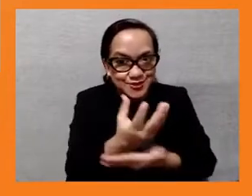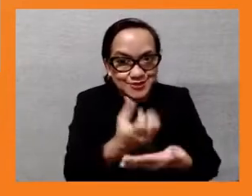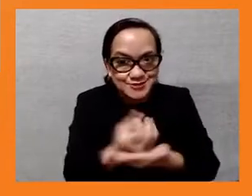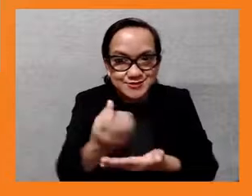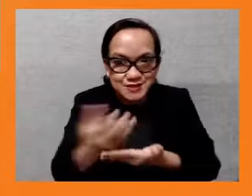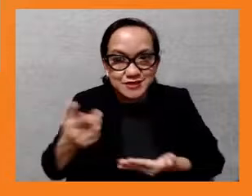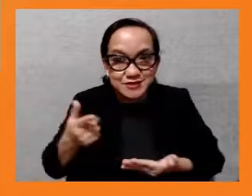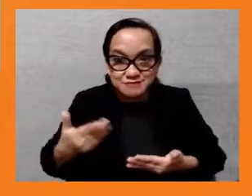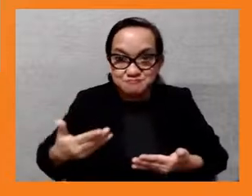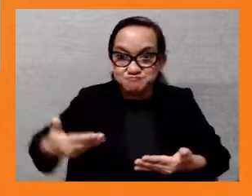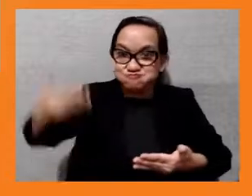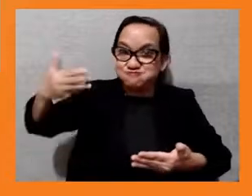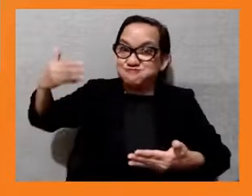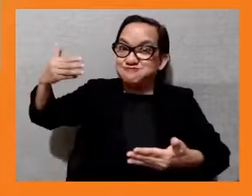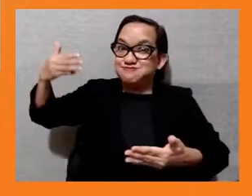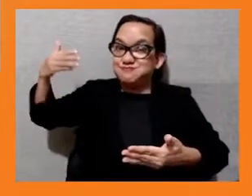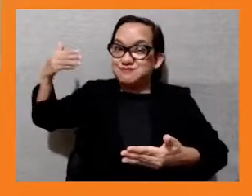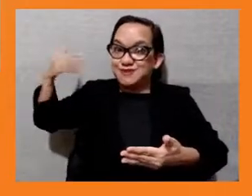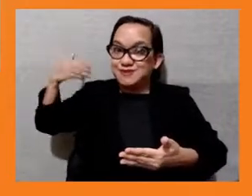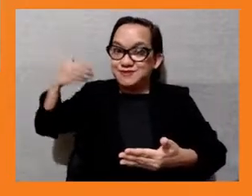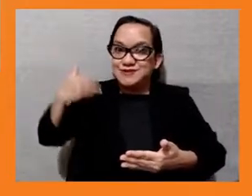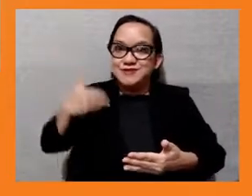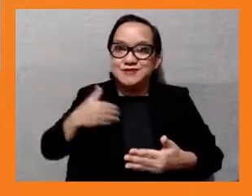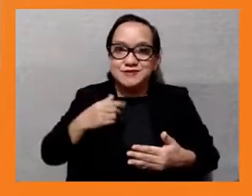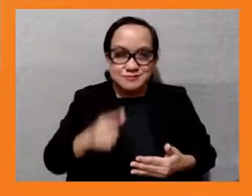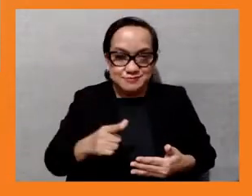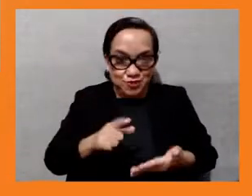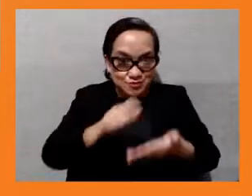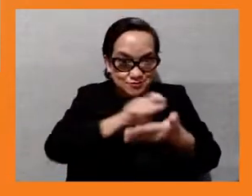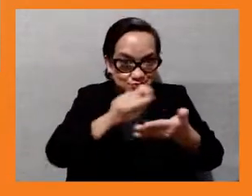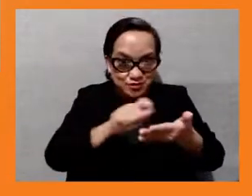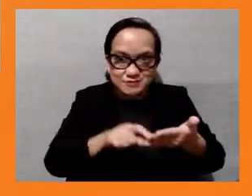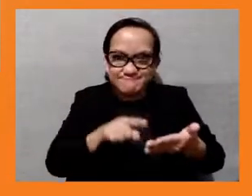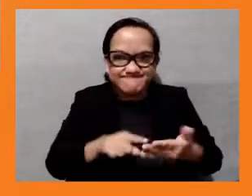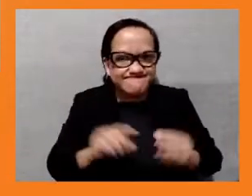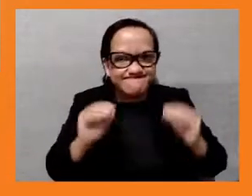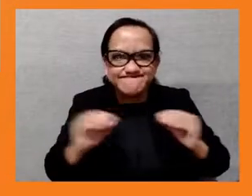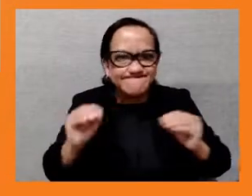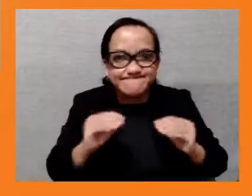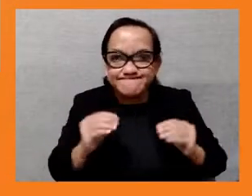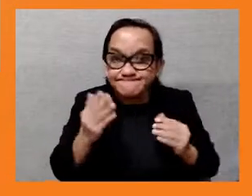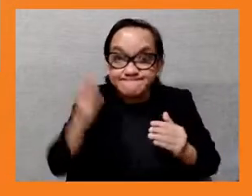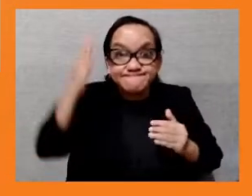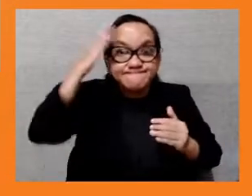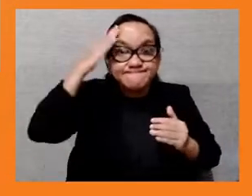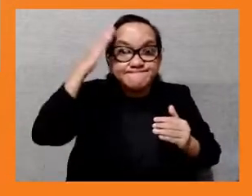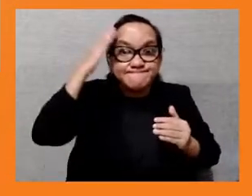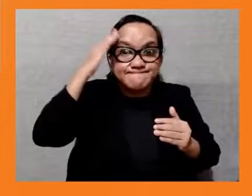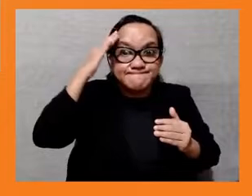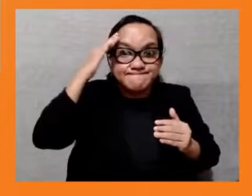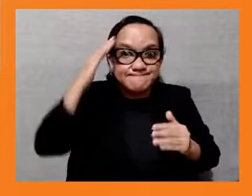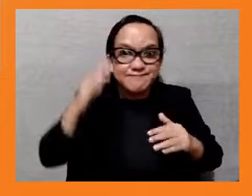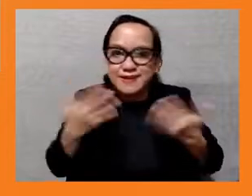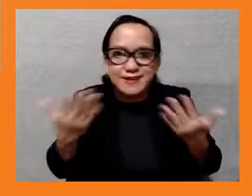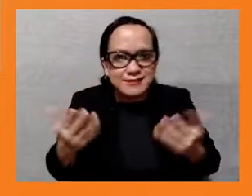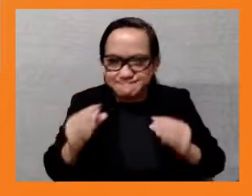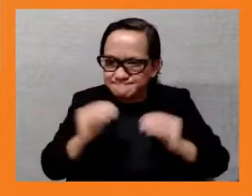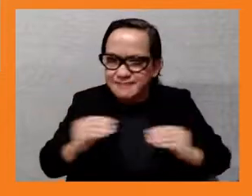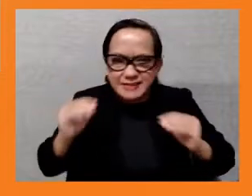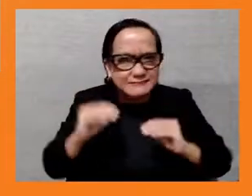be as simple as not knowing what exactly the title of a project. When concerns arise, like in the early case